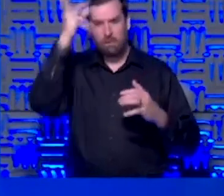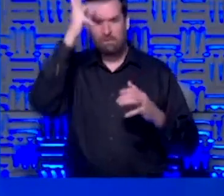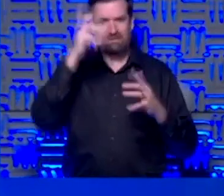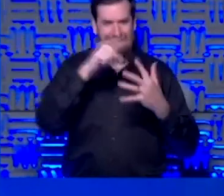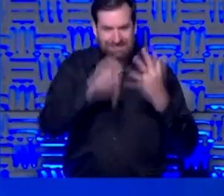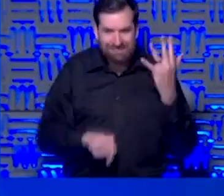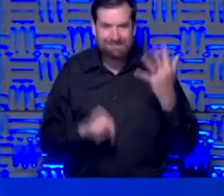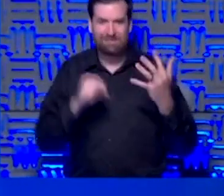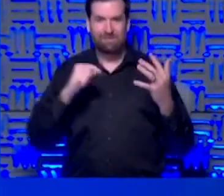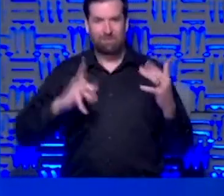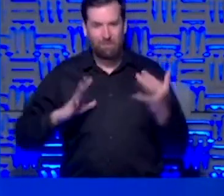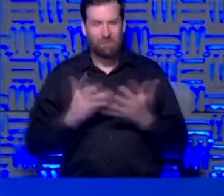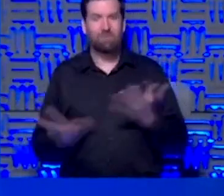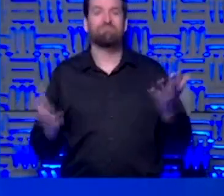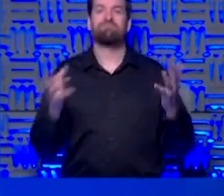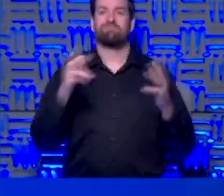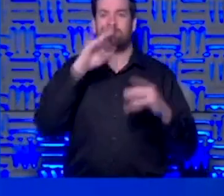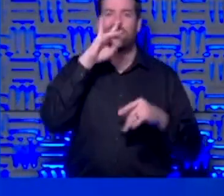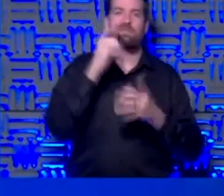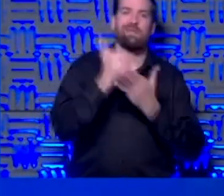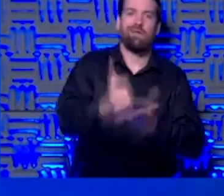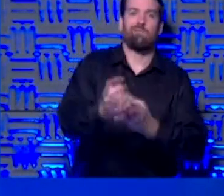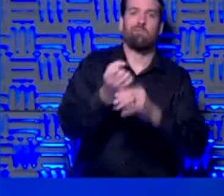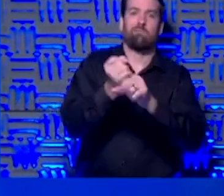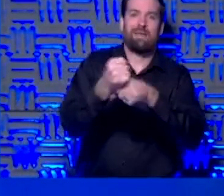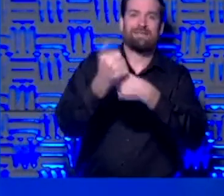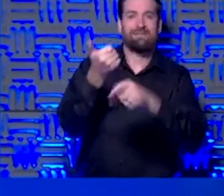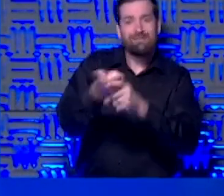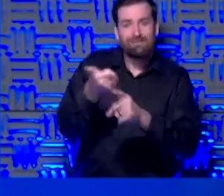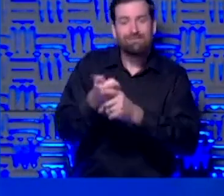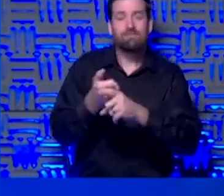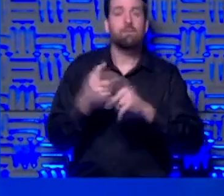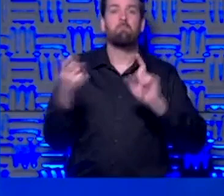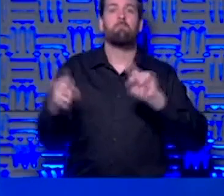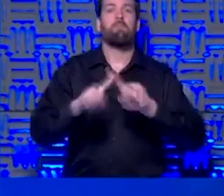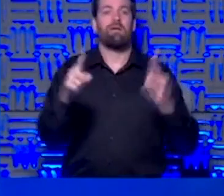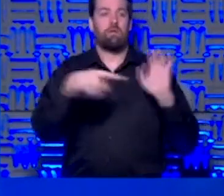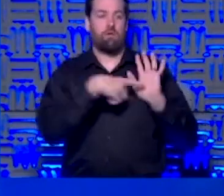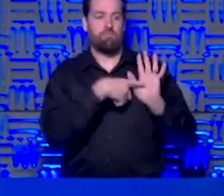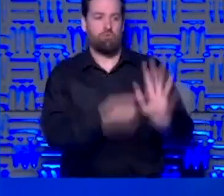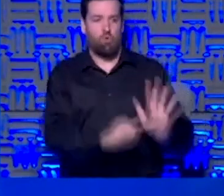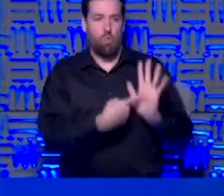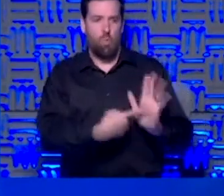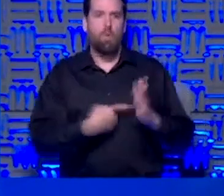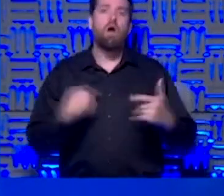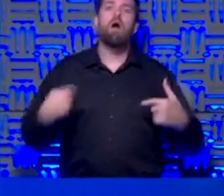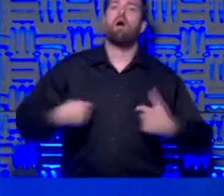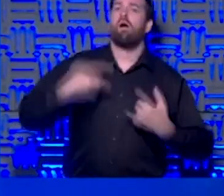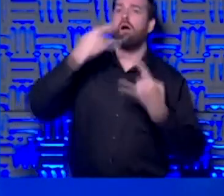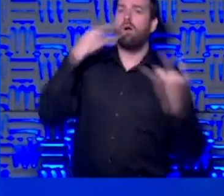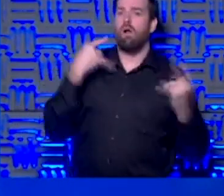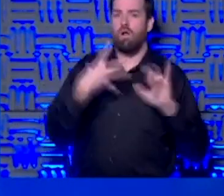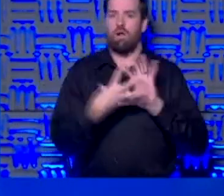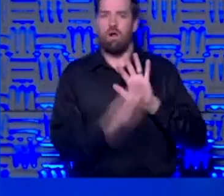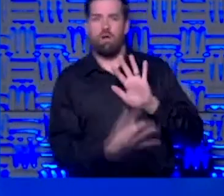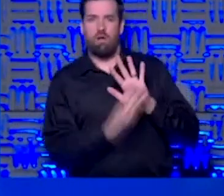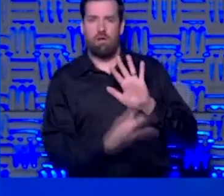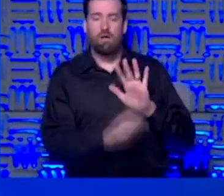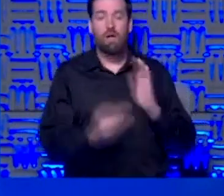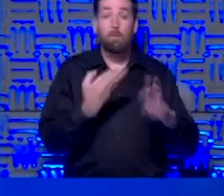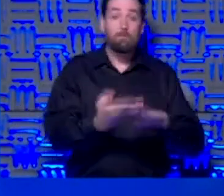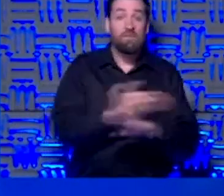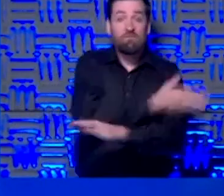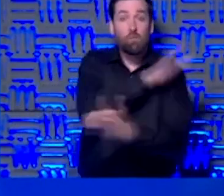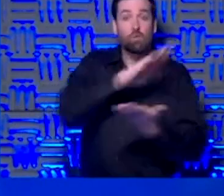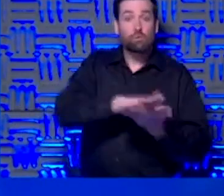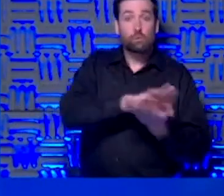face masks, having kids help make their own, trying to make a game out of it, but modeling the behavior becomes really important, and practicing it before kids go